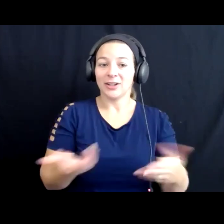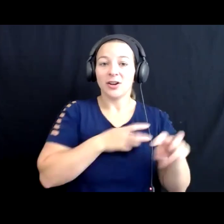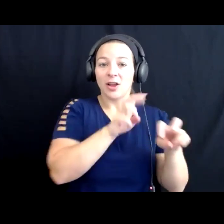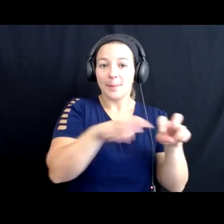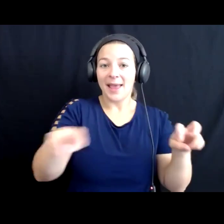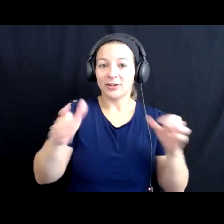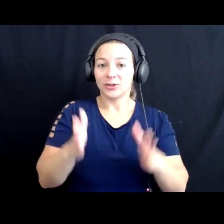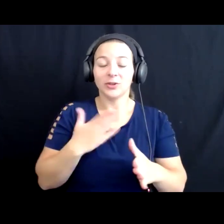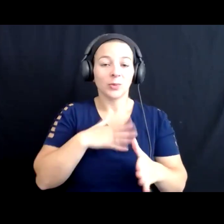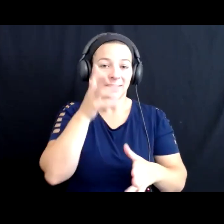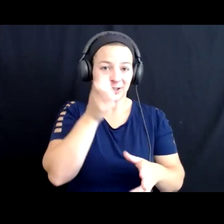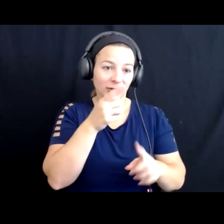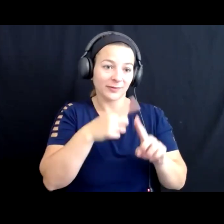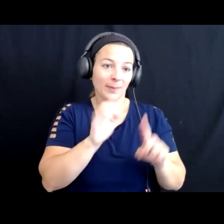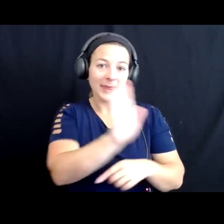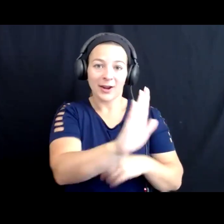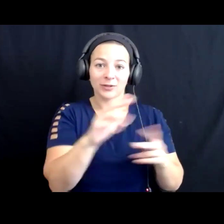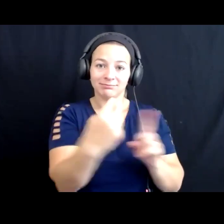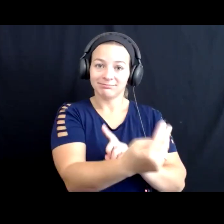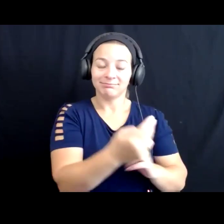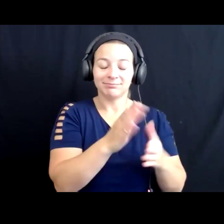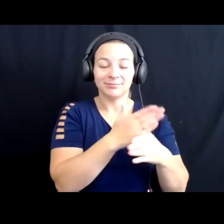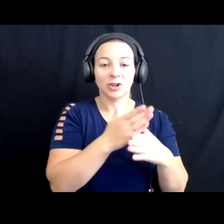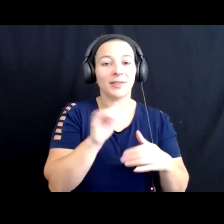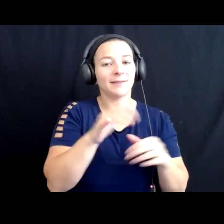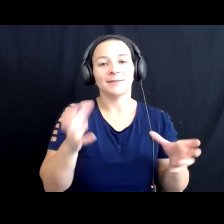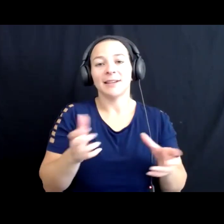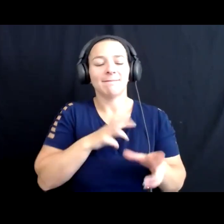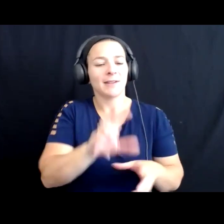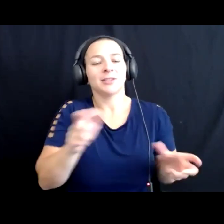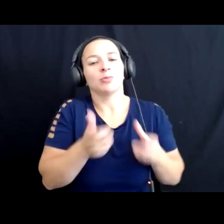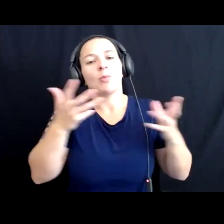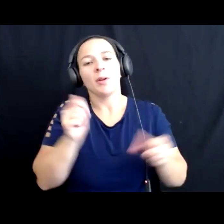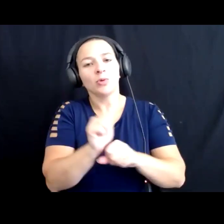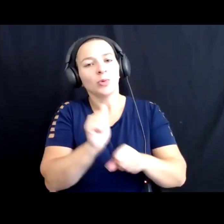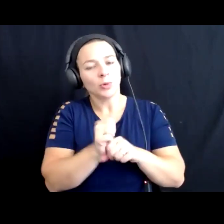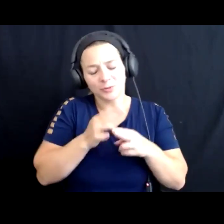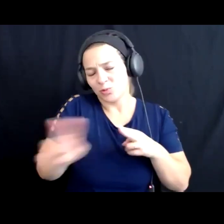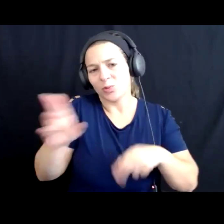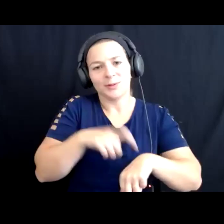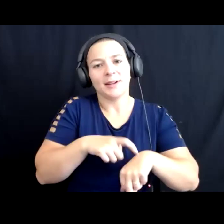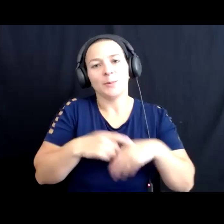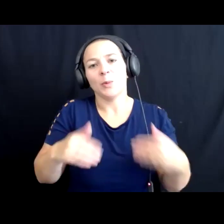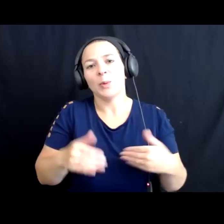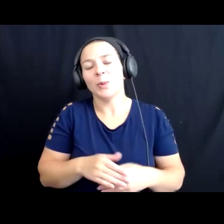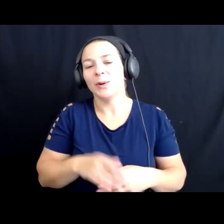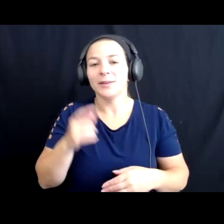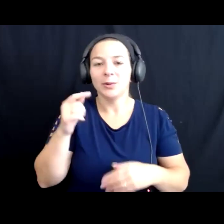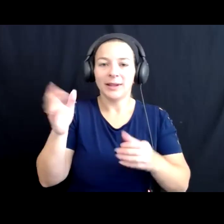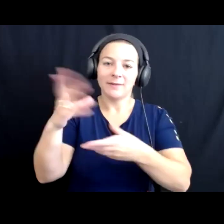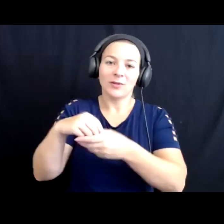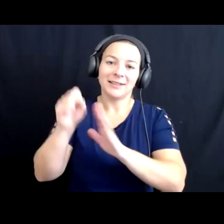hear directly from them, but they've done a tremendous amount of work in a very short period of time in state service